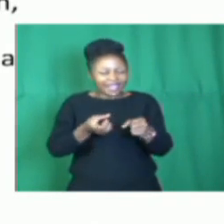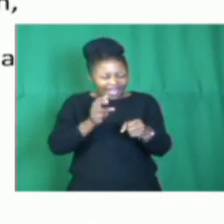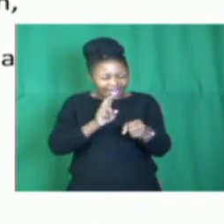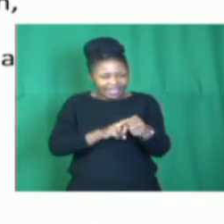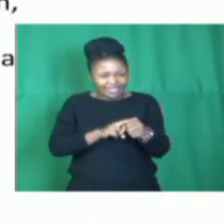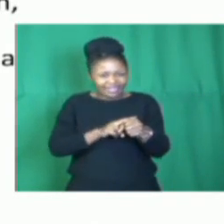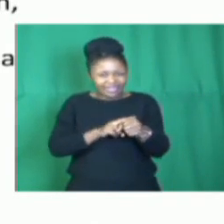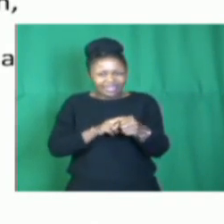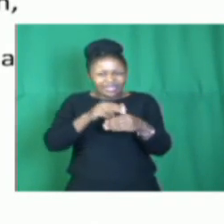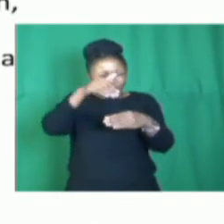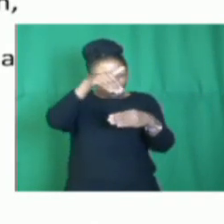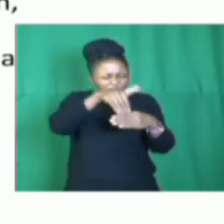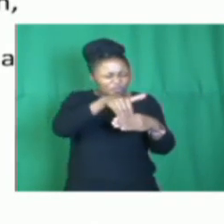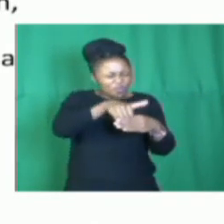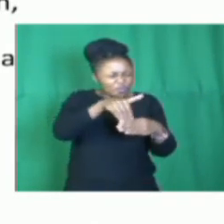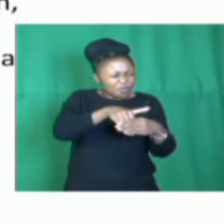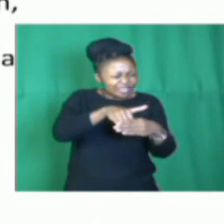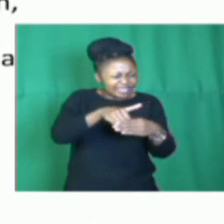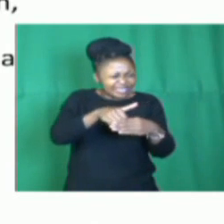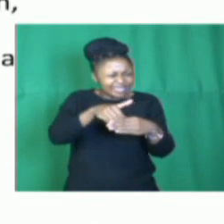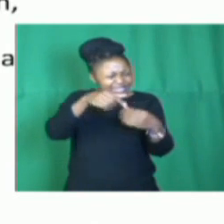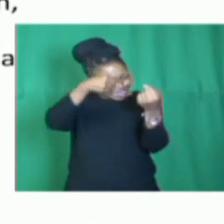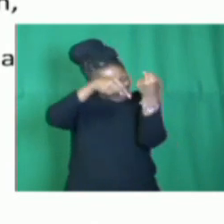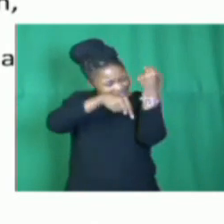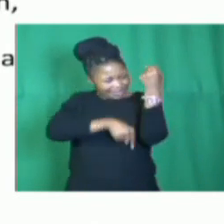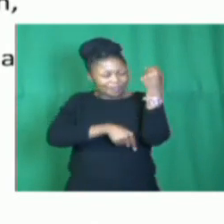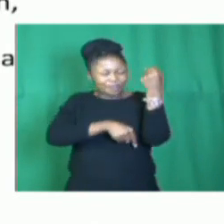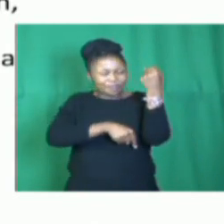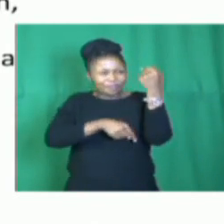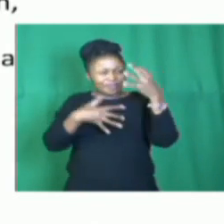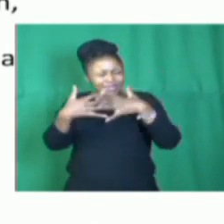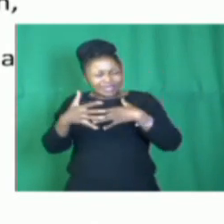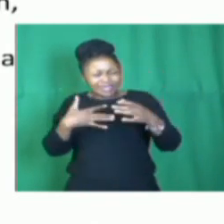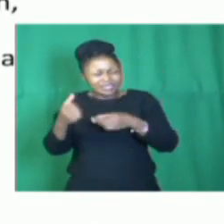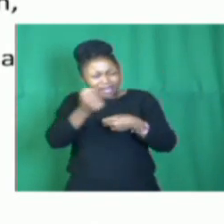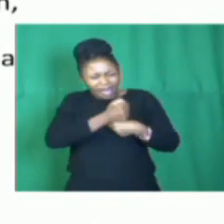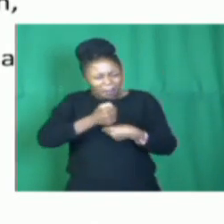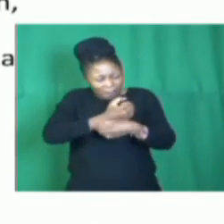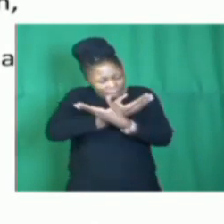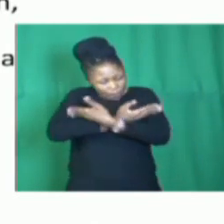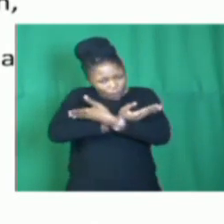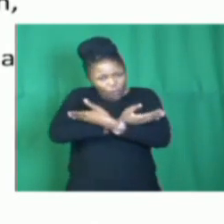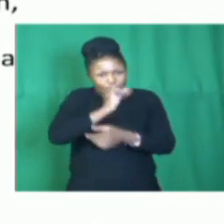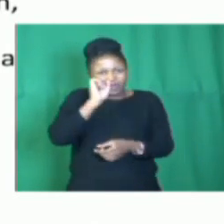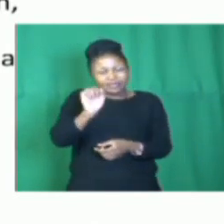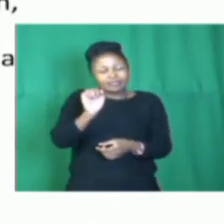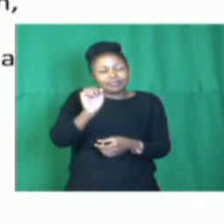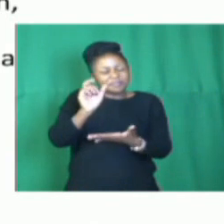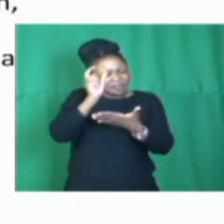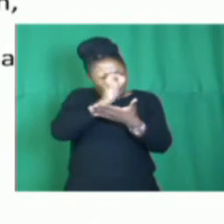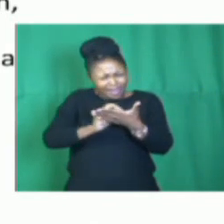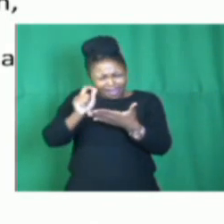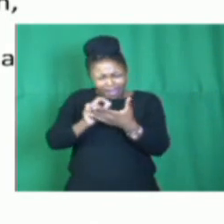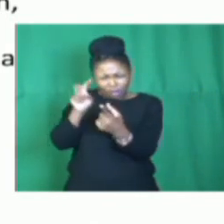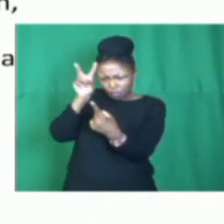include interesting details about his or her physical appearance. Physical